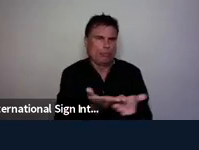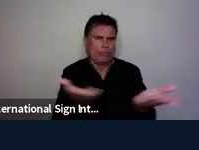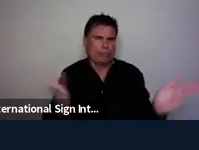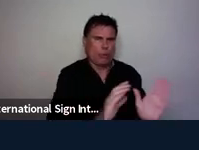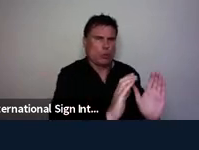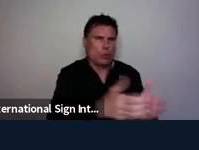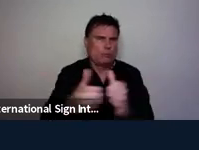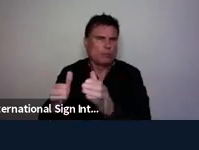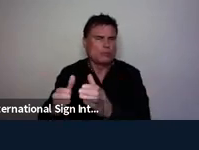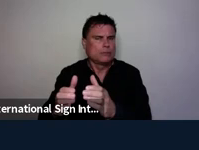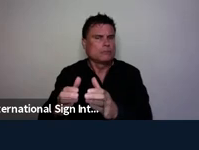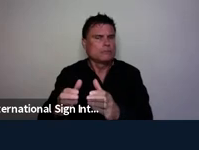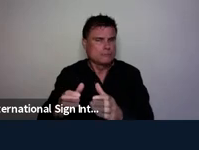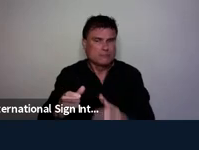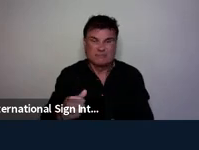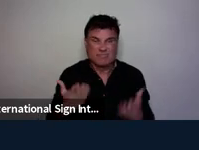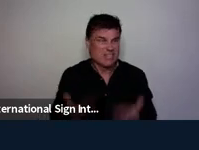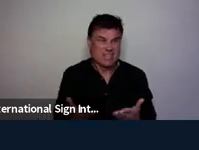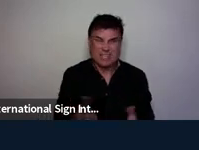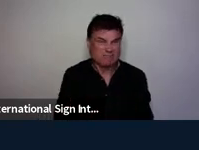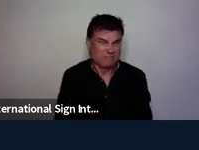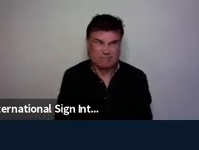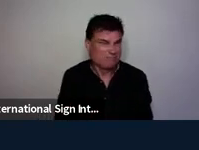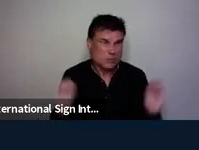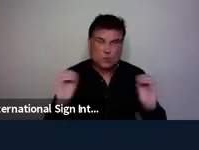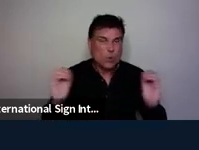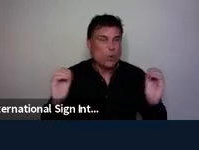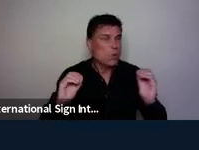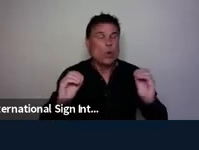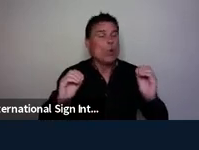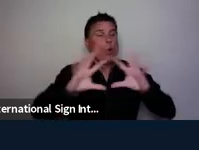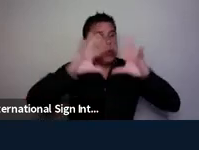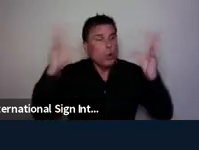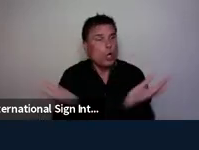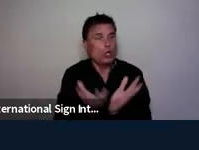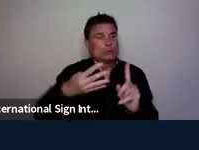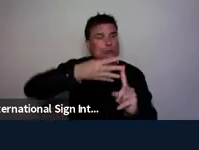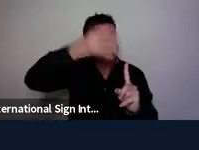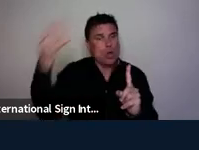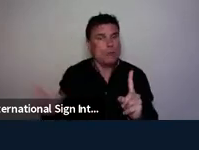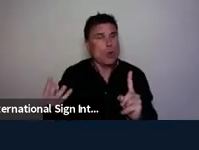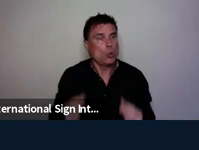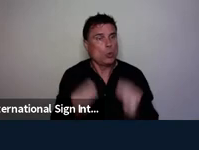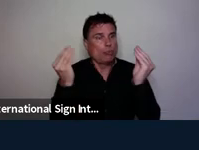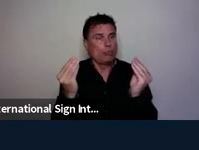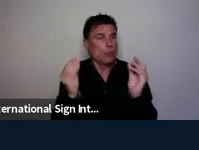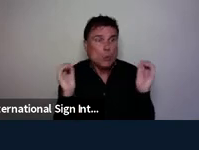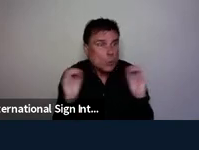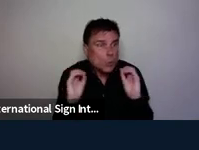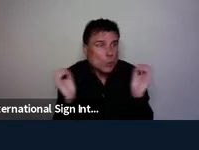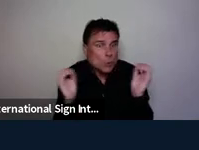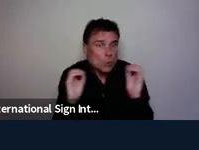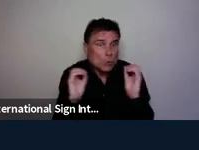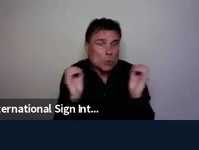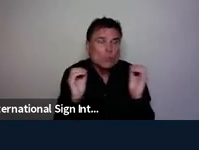have an international LGBTI youth network, and we are working with UNESCO and with France,